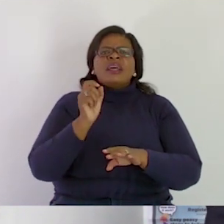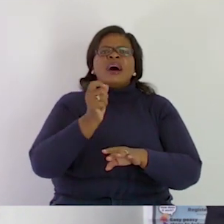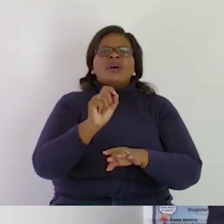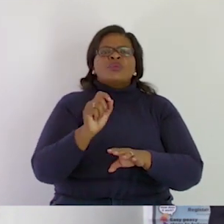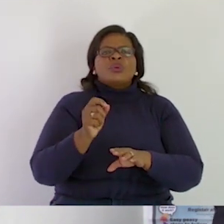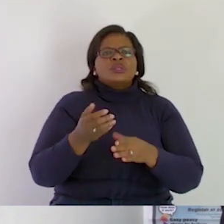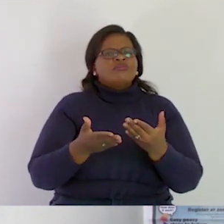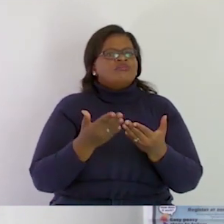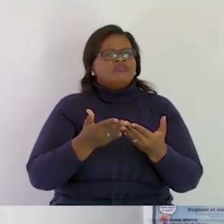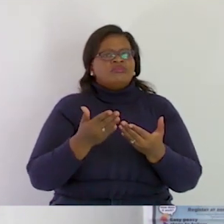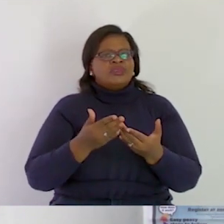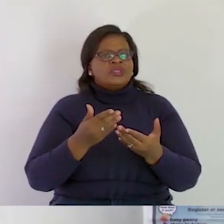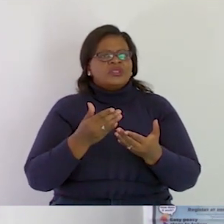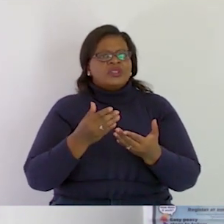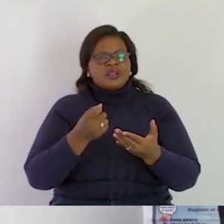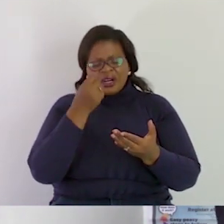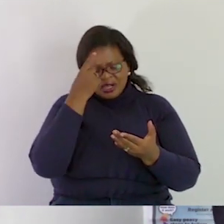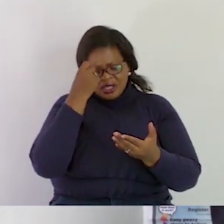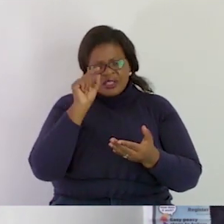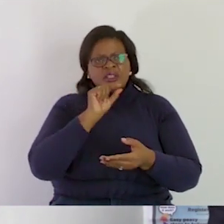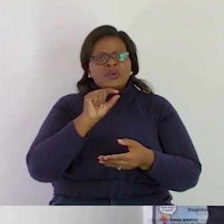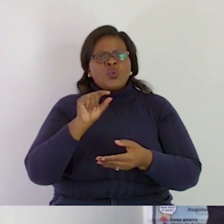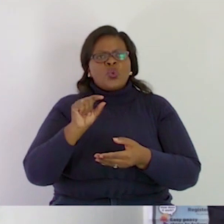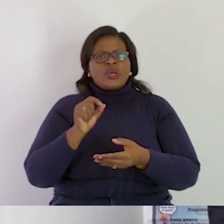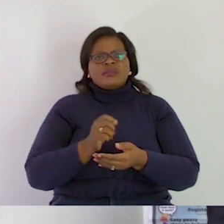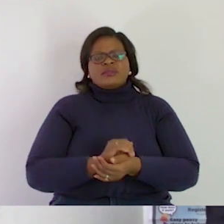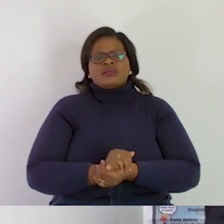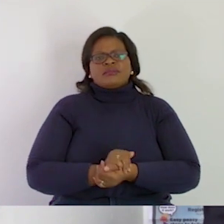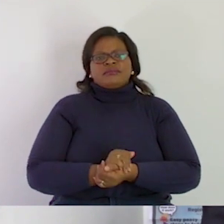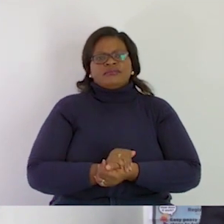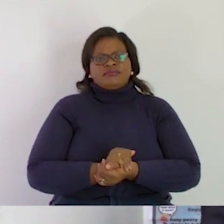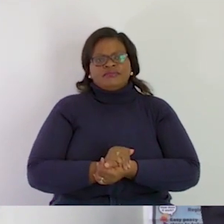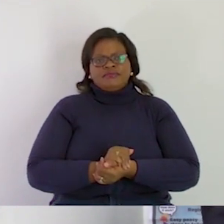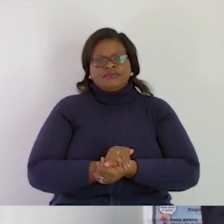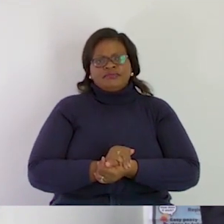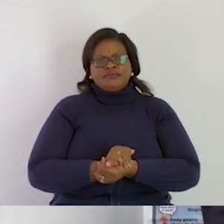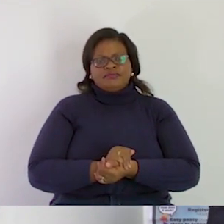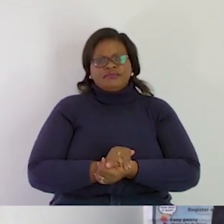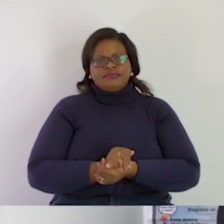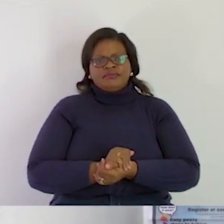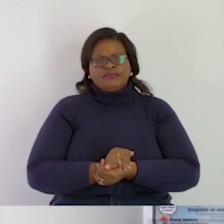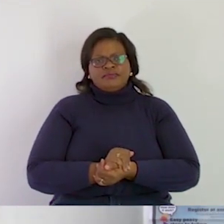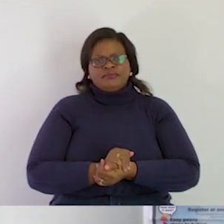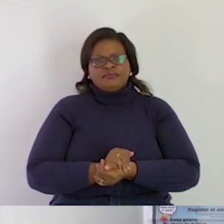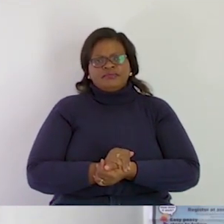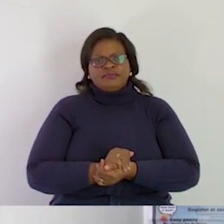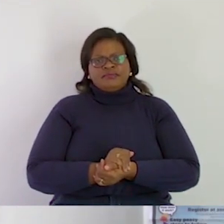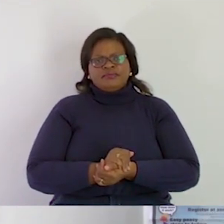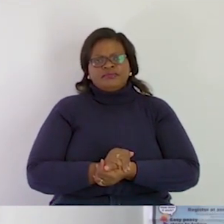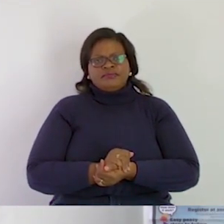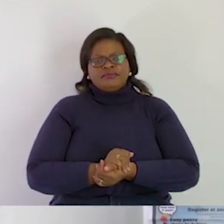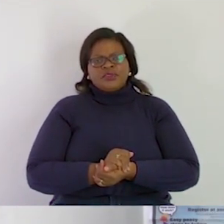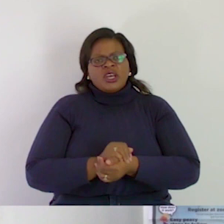cope with what is explained there regarding associative and commutative property. So